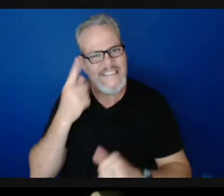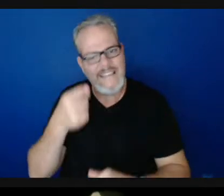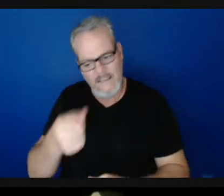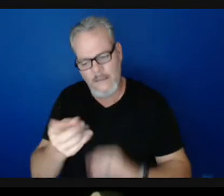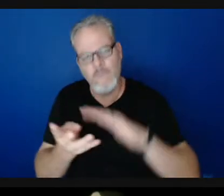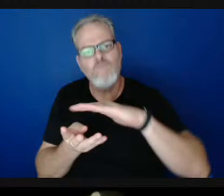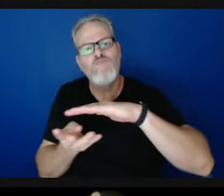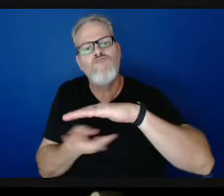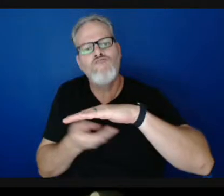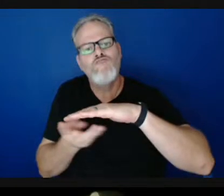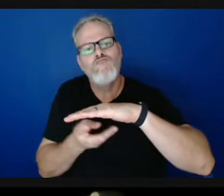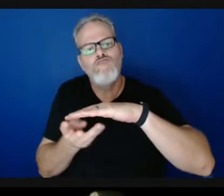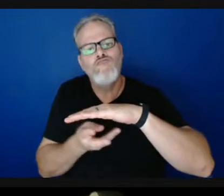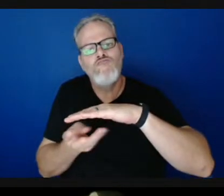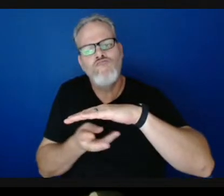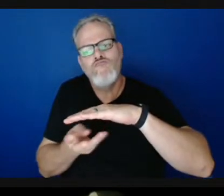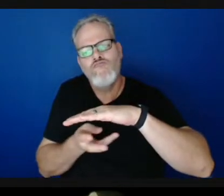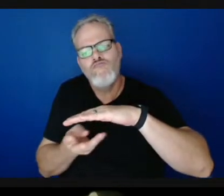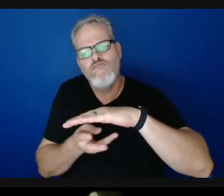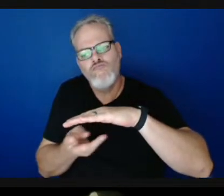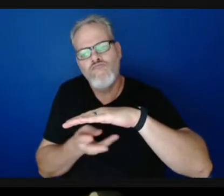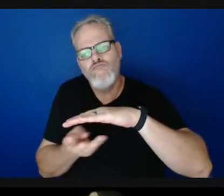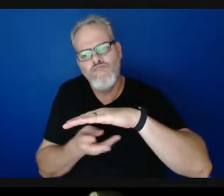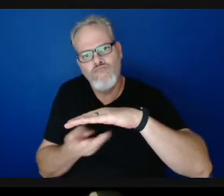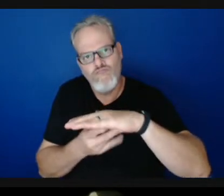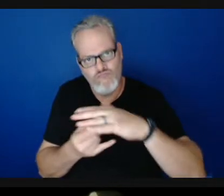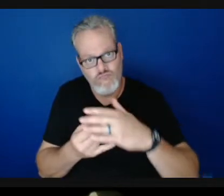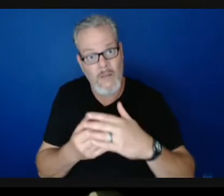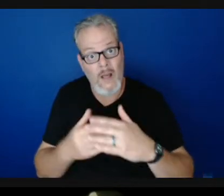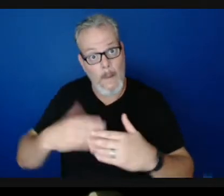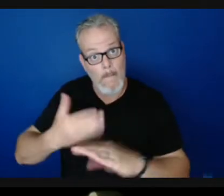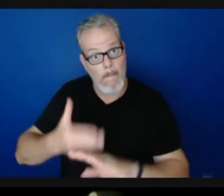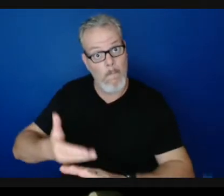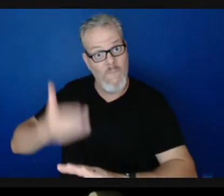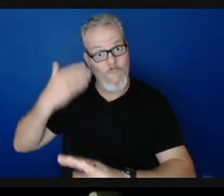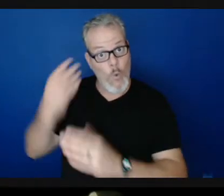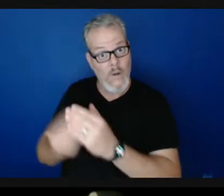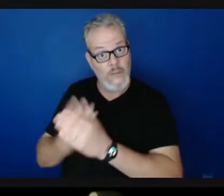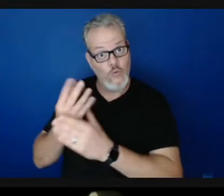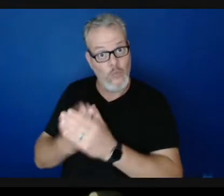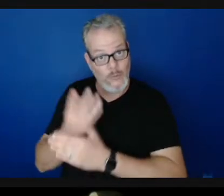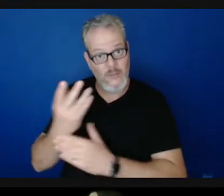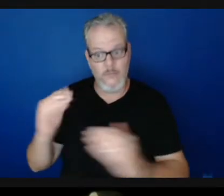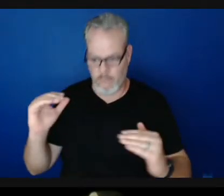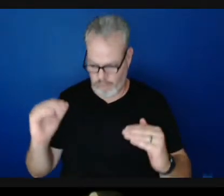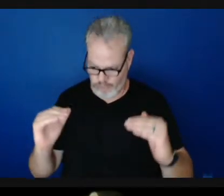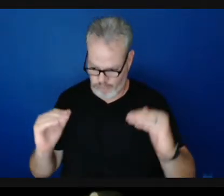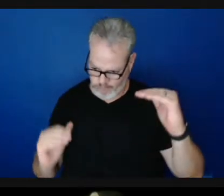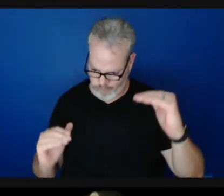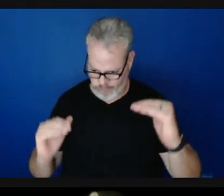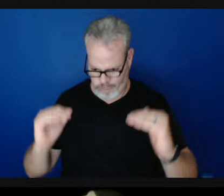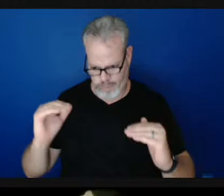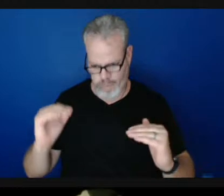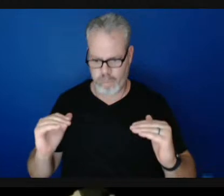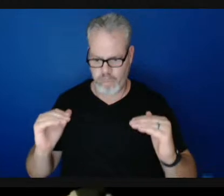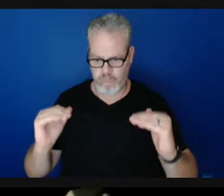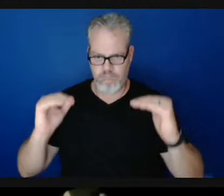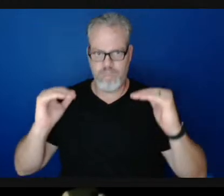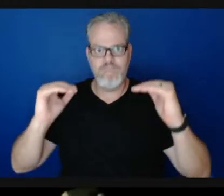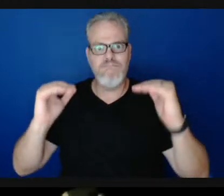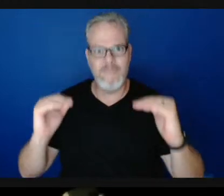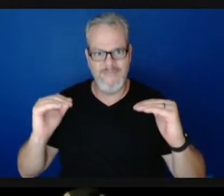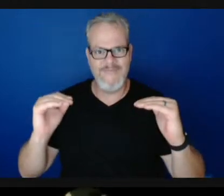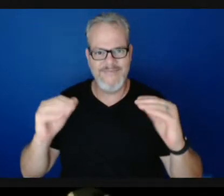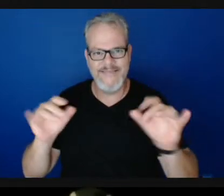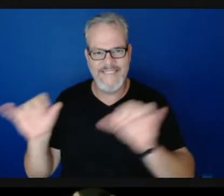stretching again, has not recovered to where it was before the eruption, both in distance and in tilt. But that shows you where we